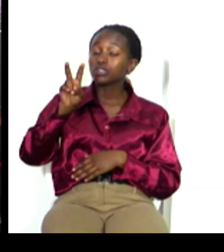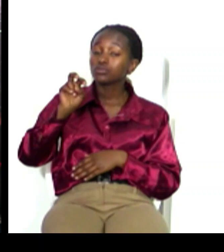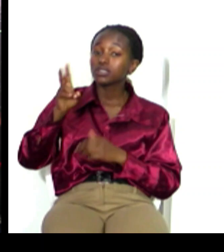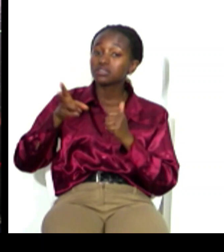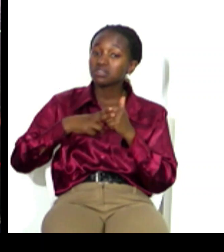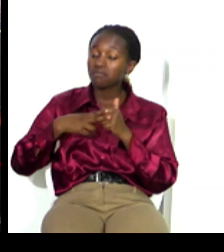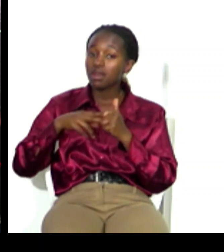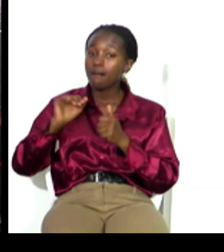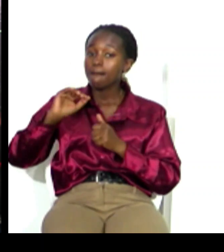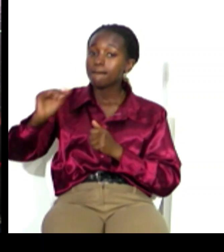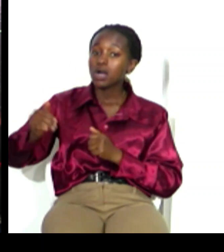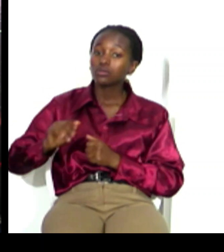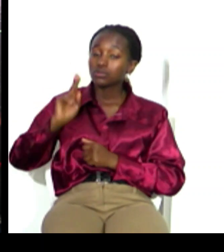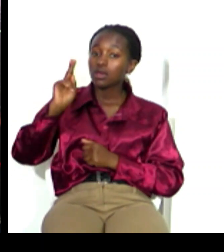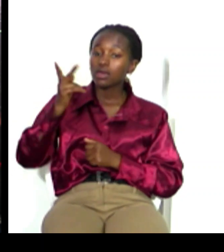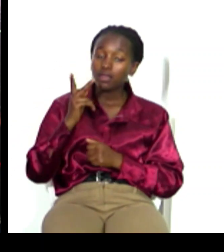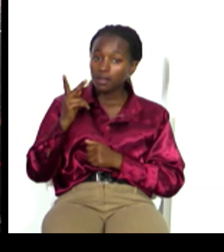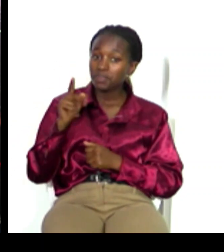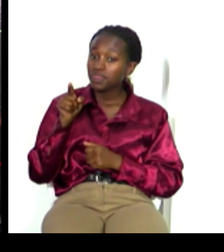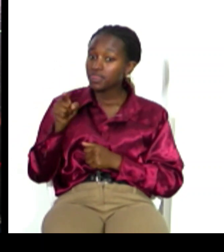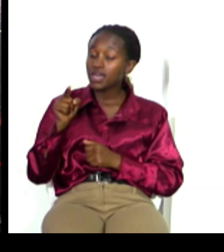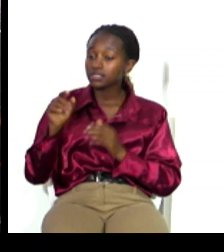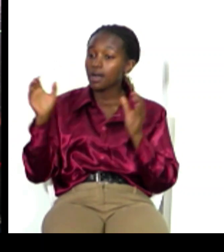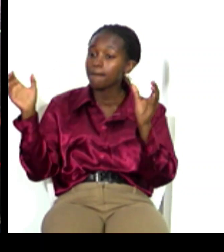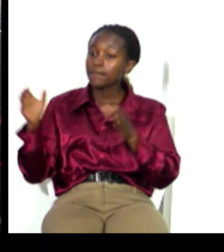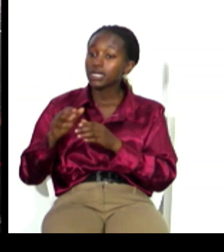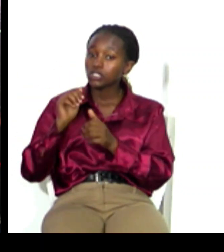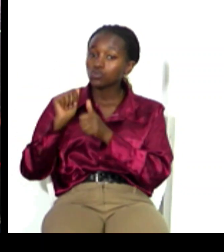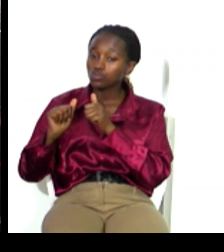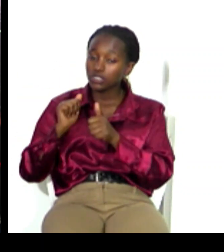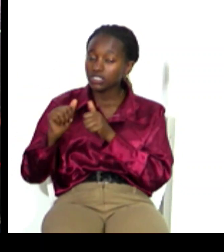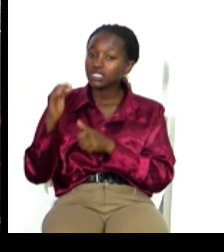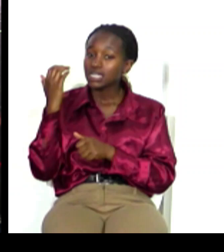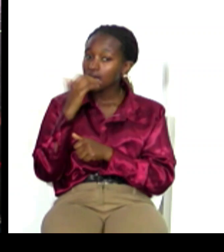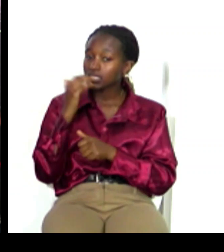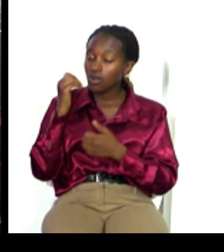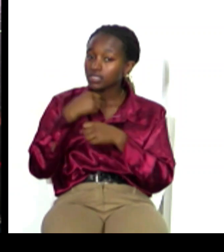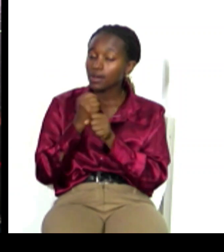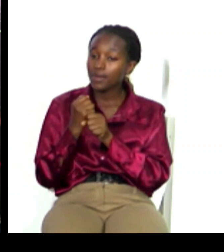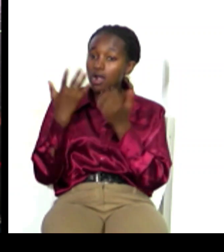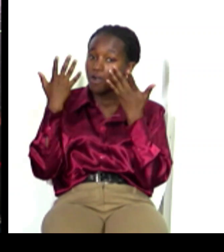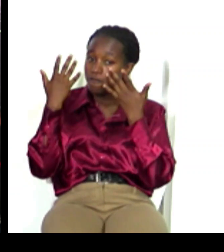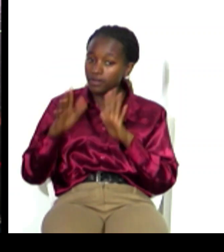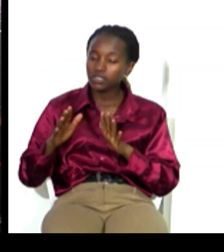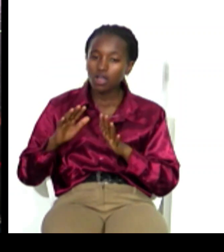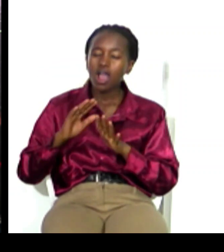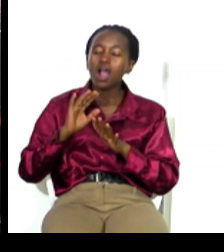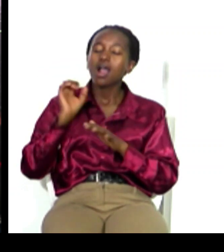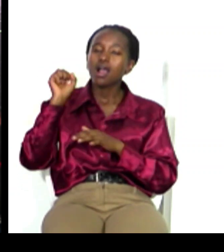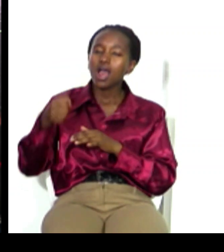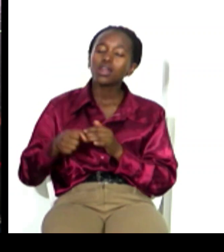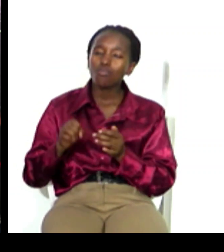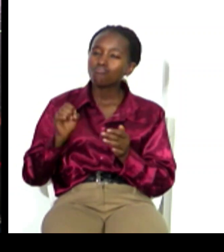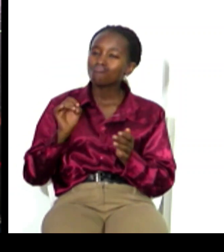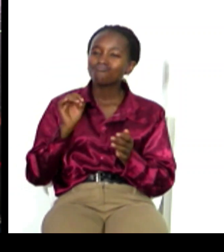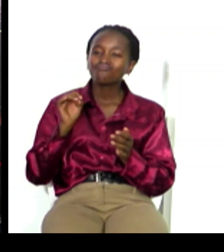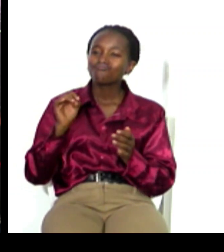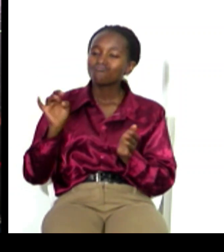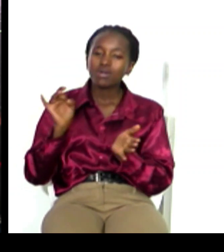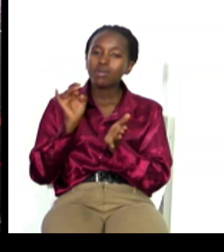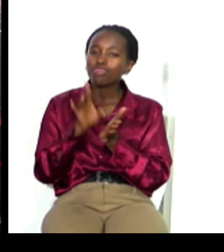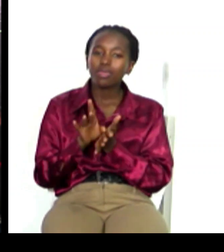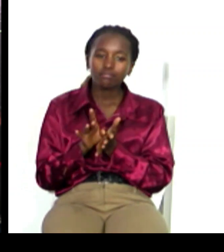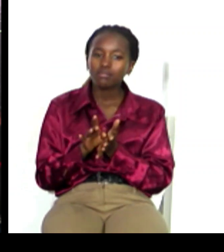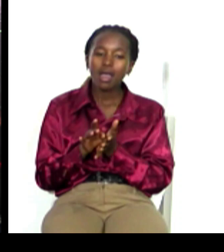Mount Kenya. This party that Gachagua is going to form, right, anaenda kutoa ma MP wengi from Mount Kenya,